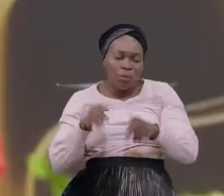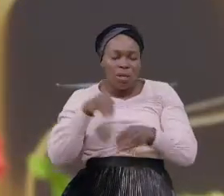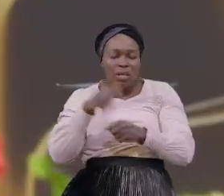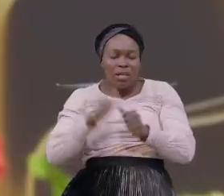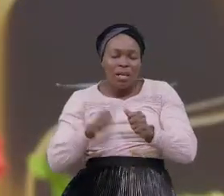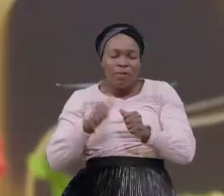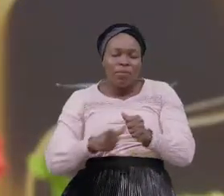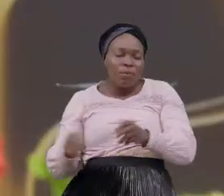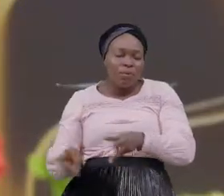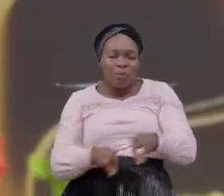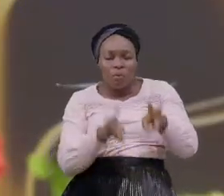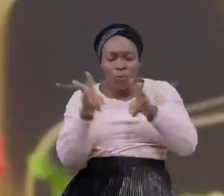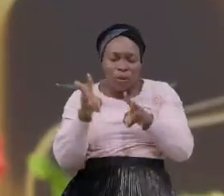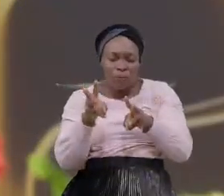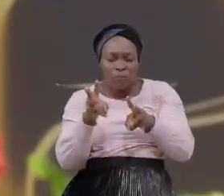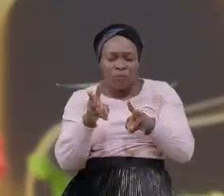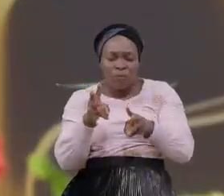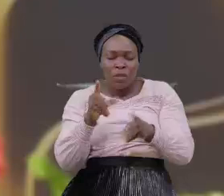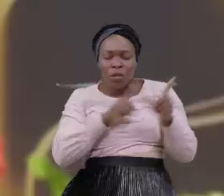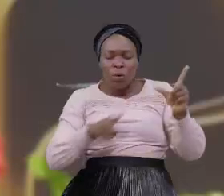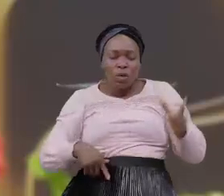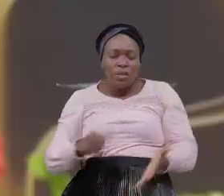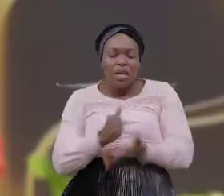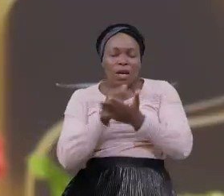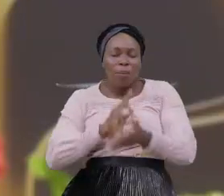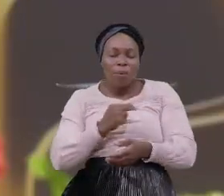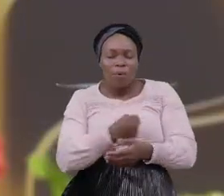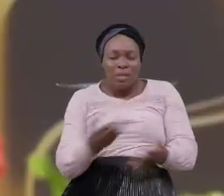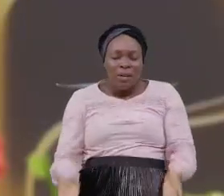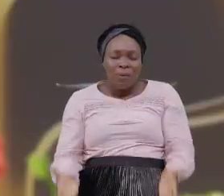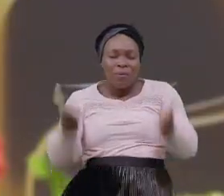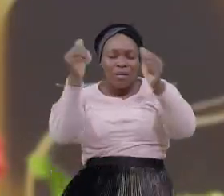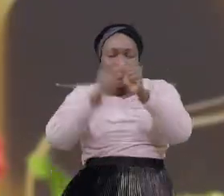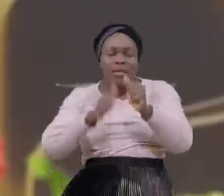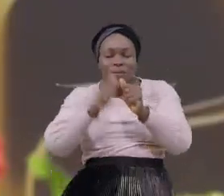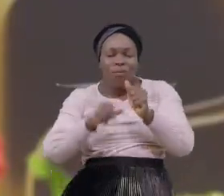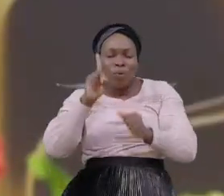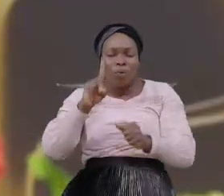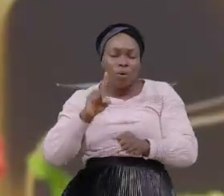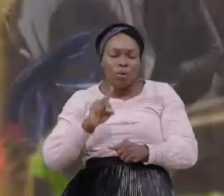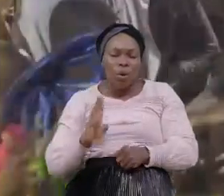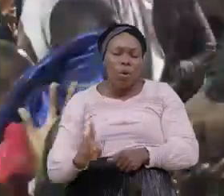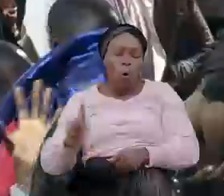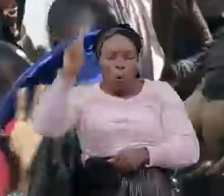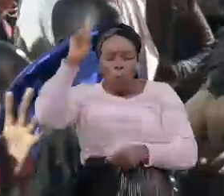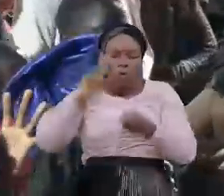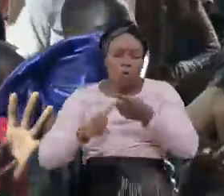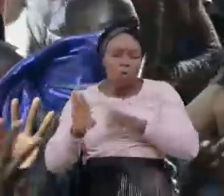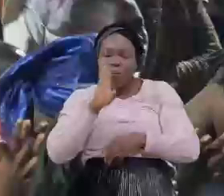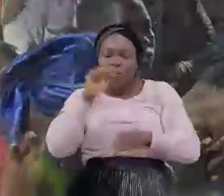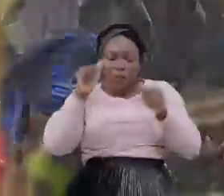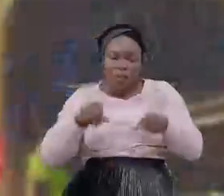Lord, help us raise everyone up to do the good we have never done. Amen. To